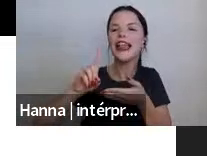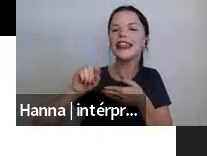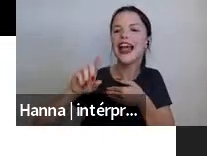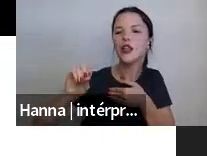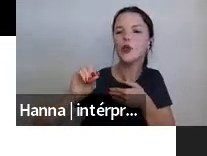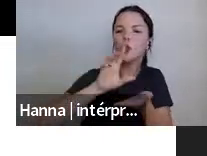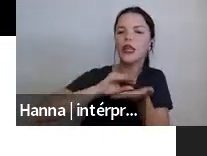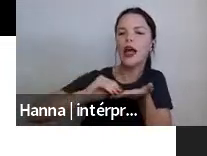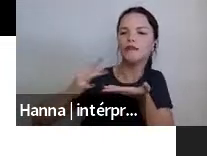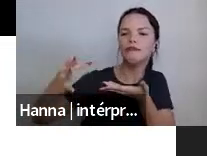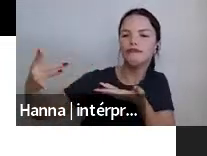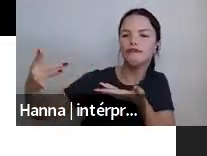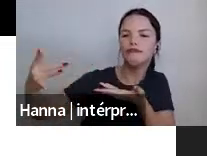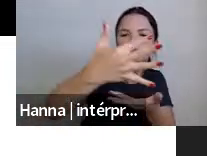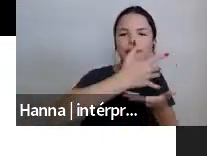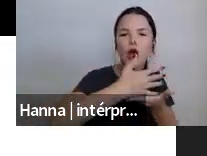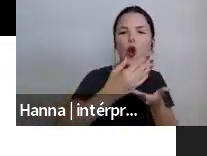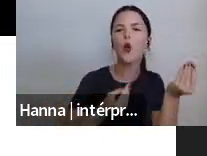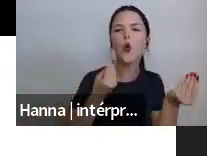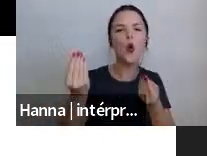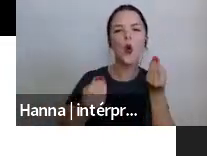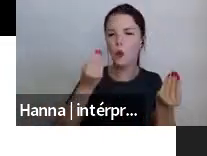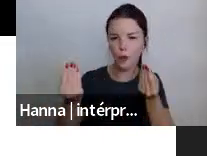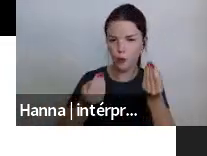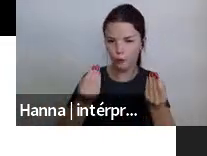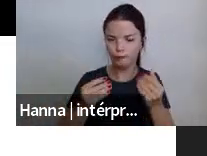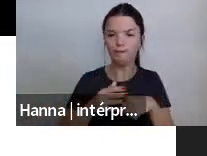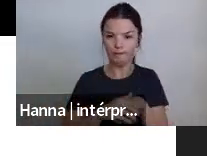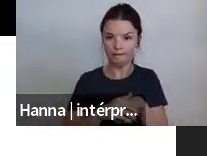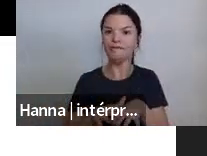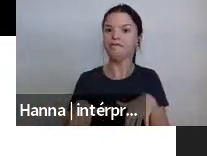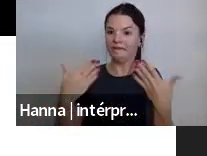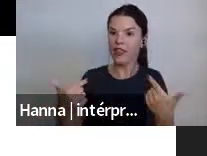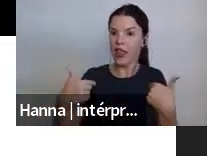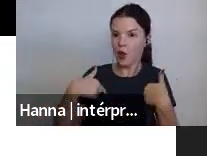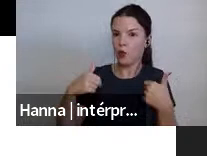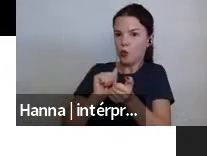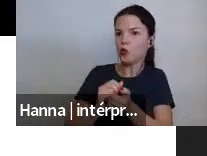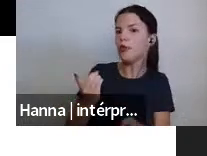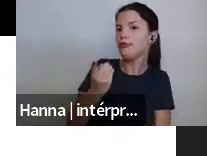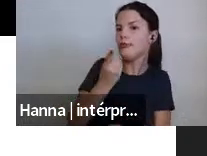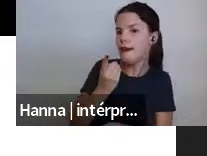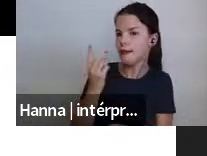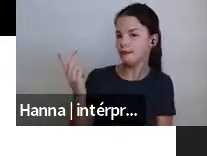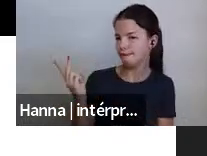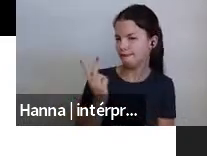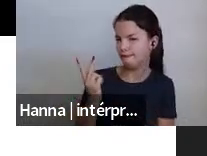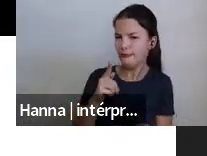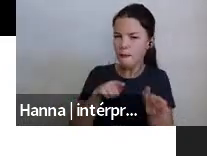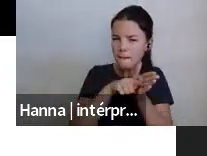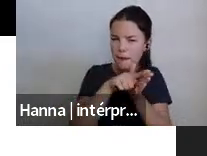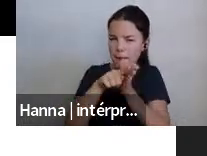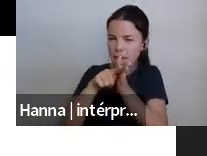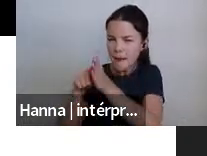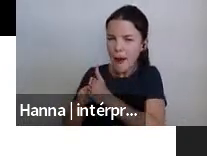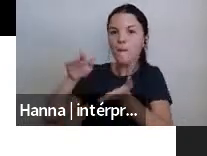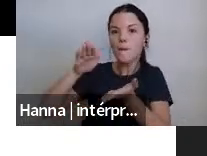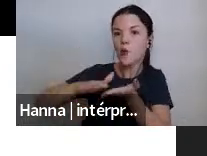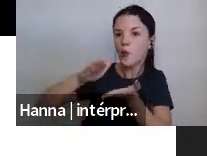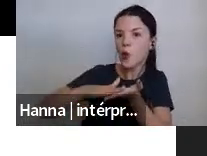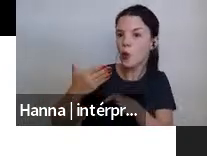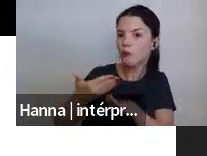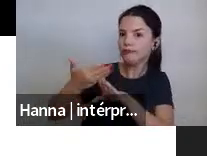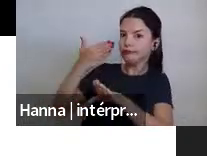from a study that my deaf colleague Xavier and Ferreira and I published in